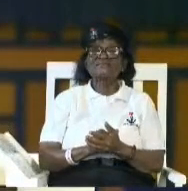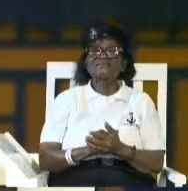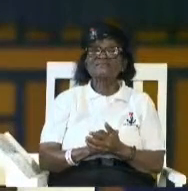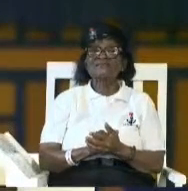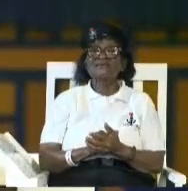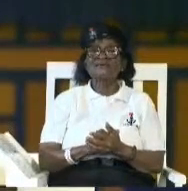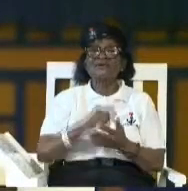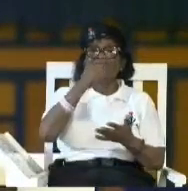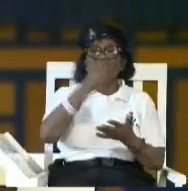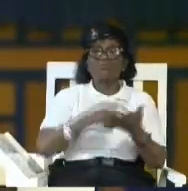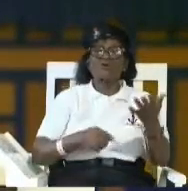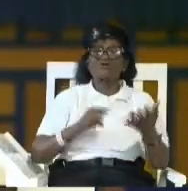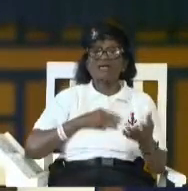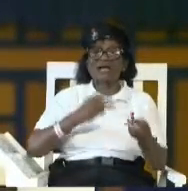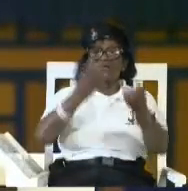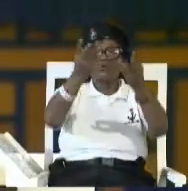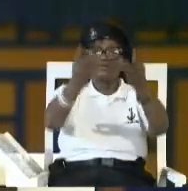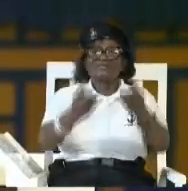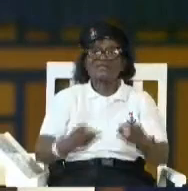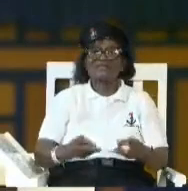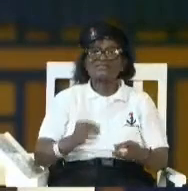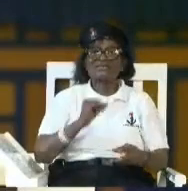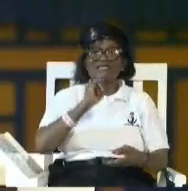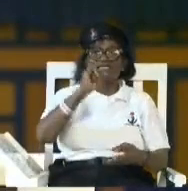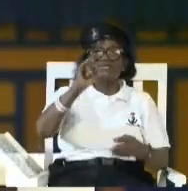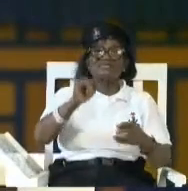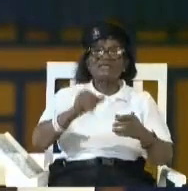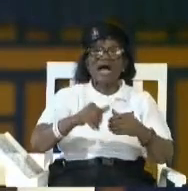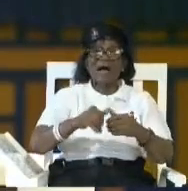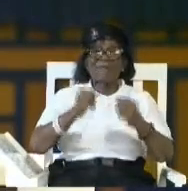what I wanted was power.